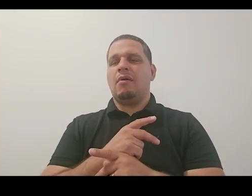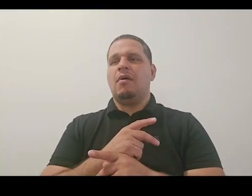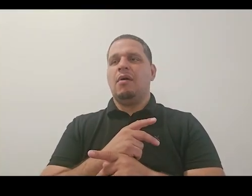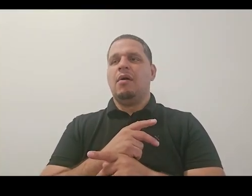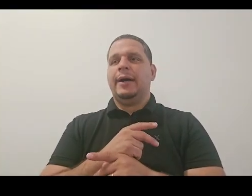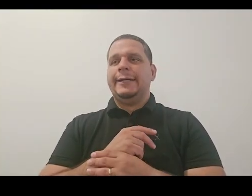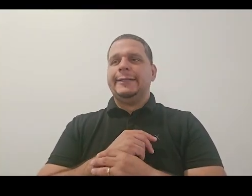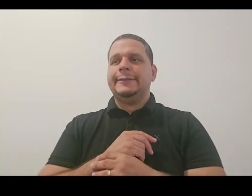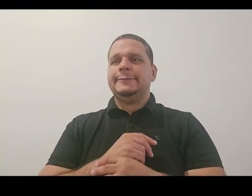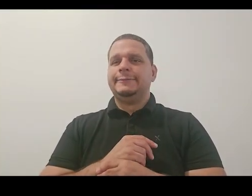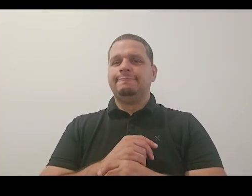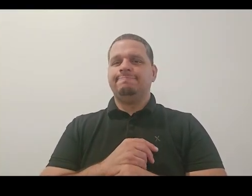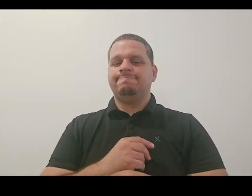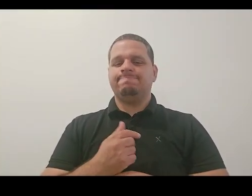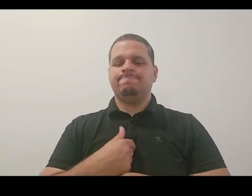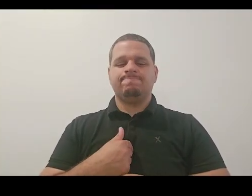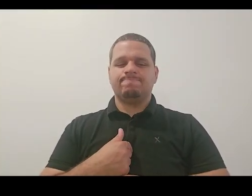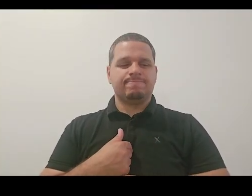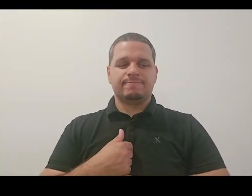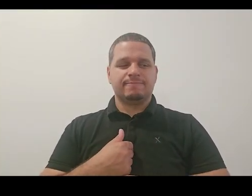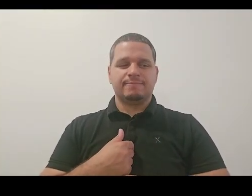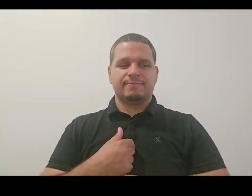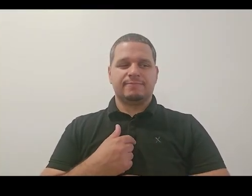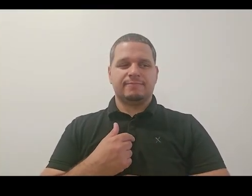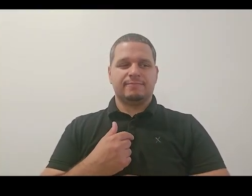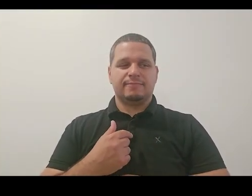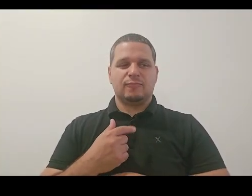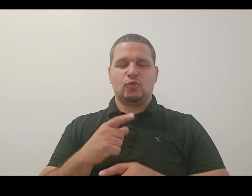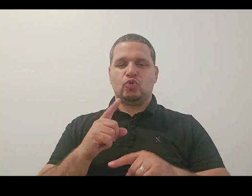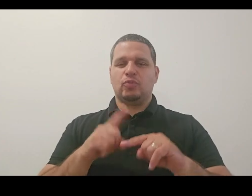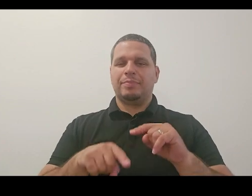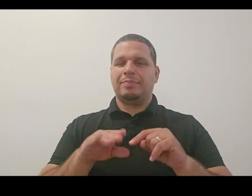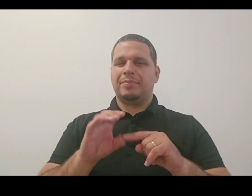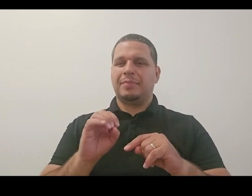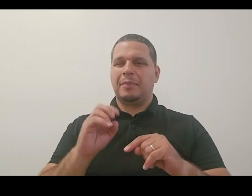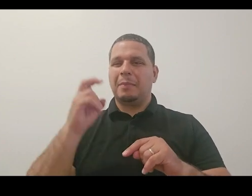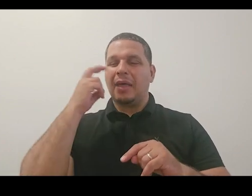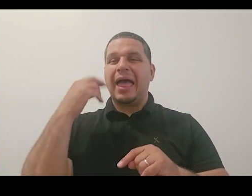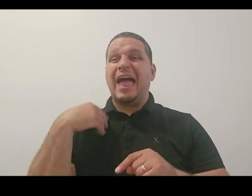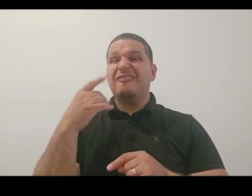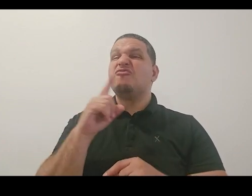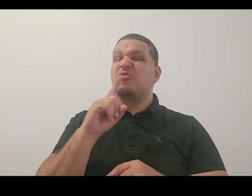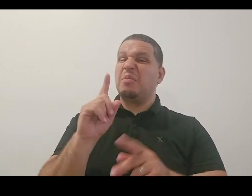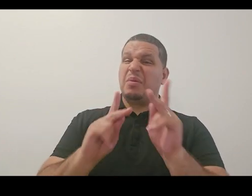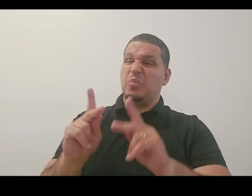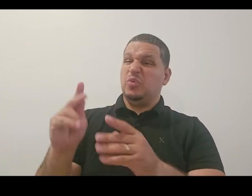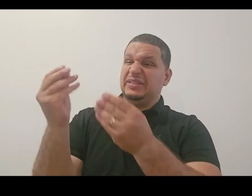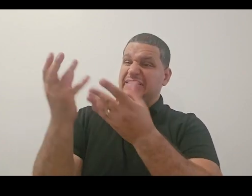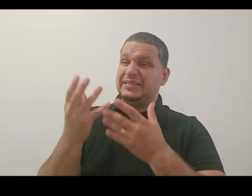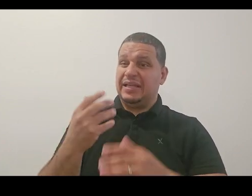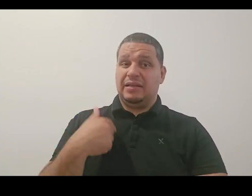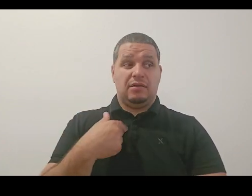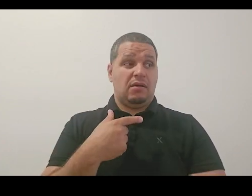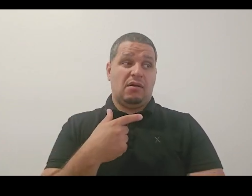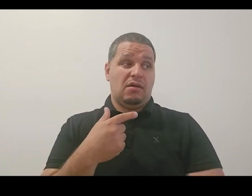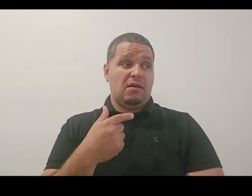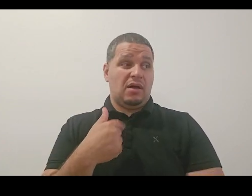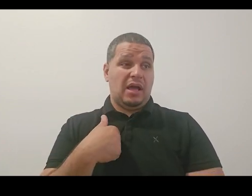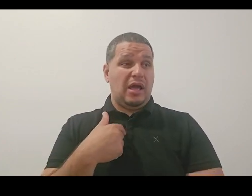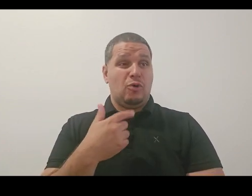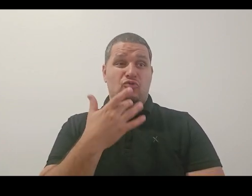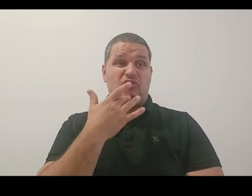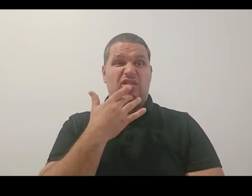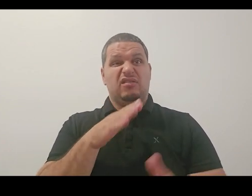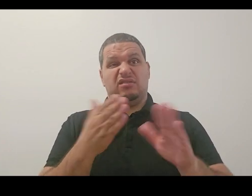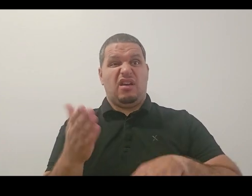I wouldn't be able to be blind. I've had people say to me, I would rather die than be